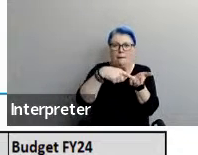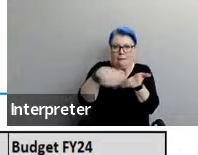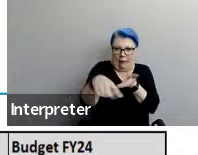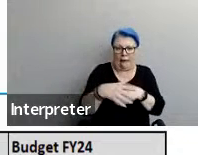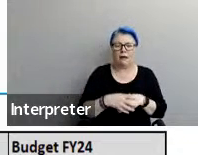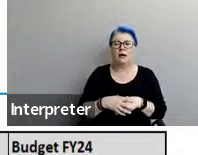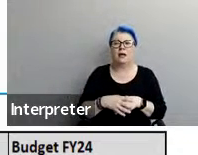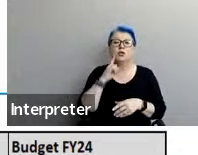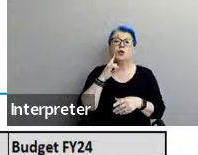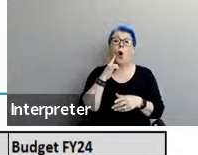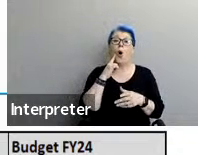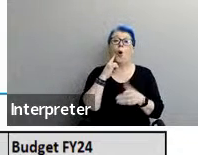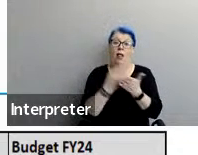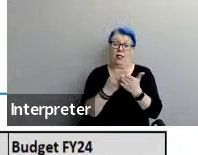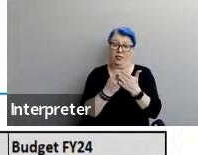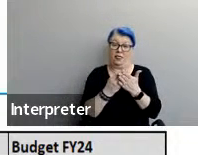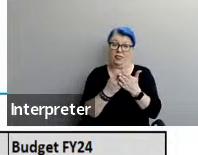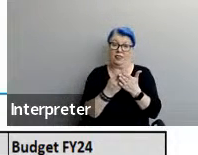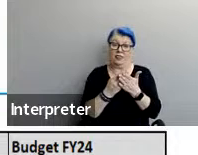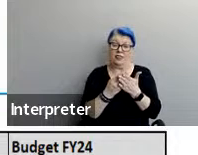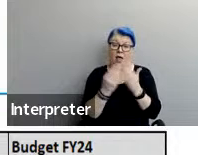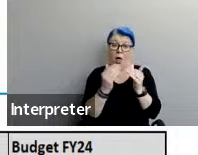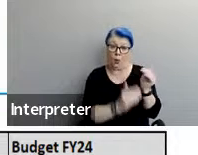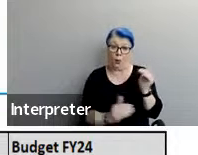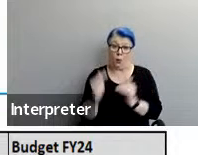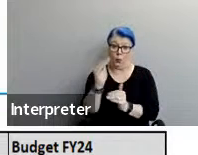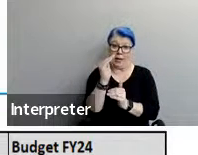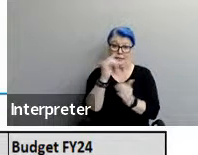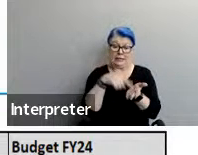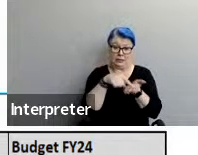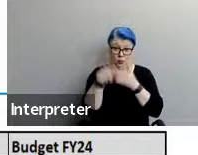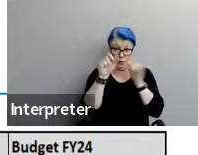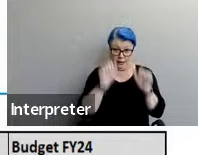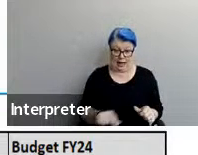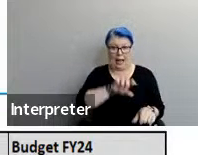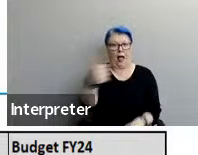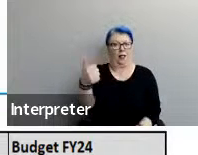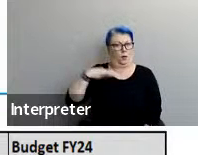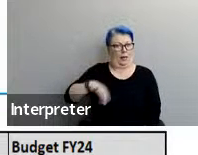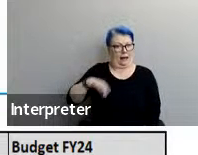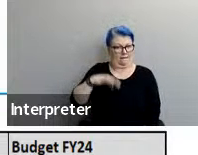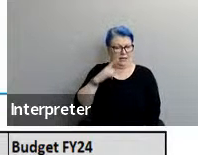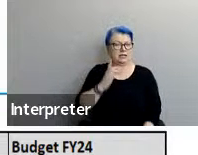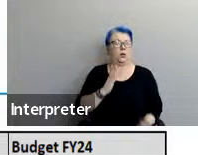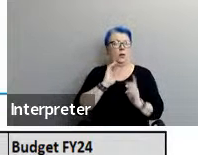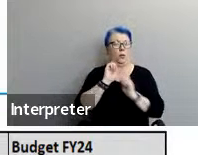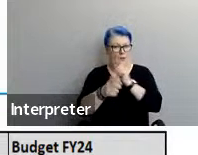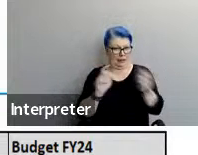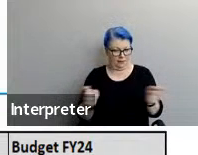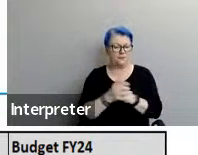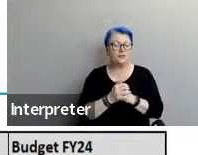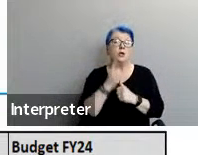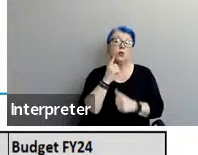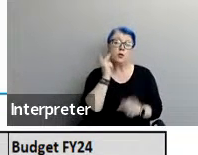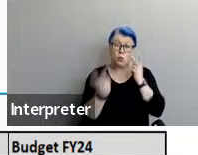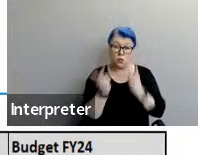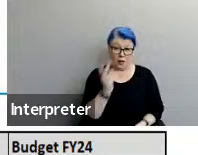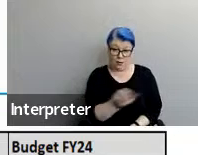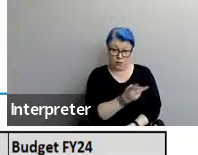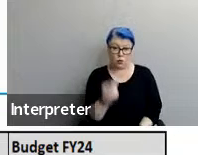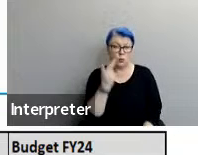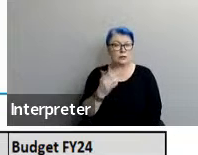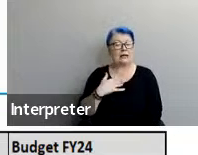that includes the raises we were able to give, and that includes the other benefits as well. And so when you take those two and you